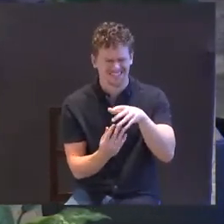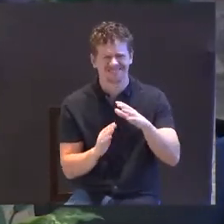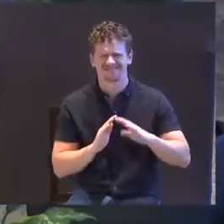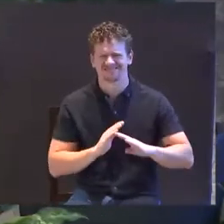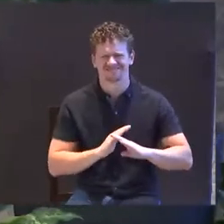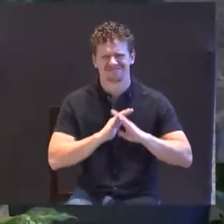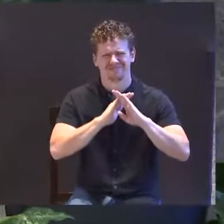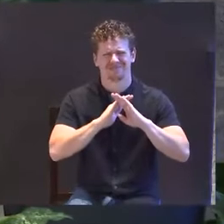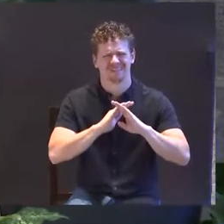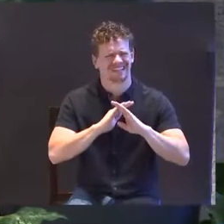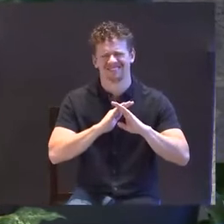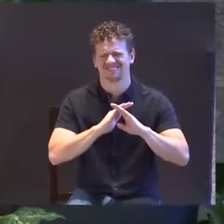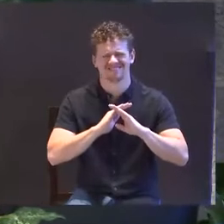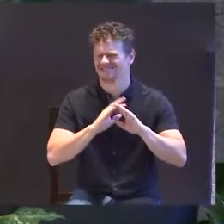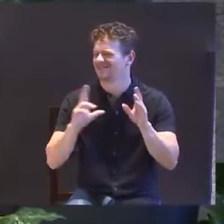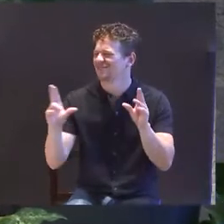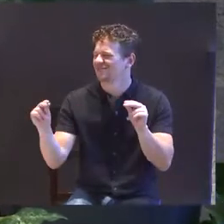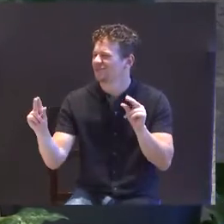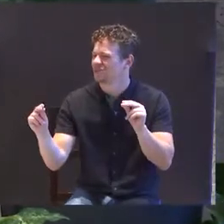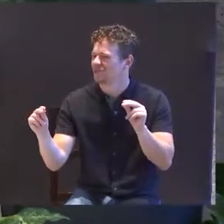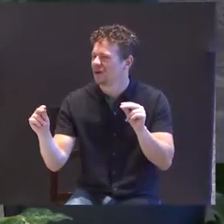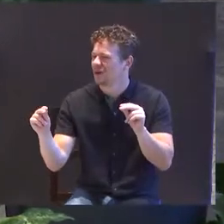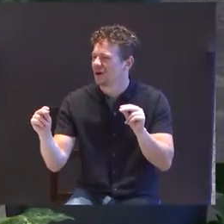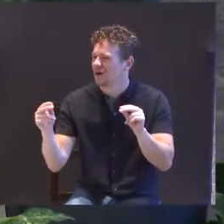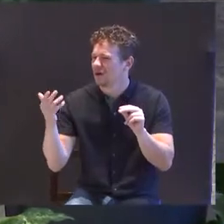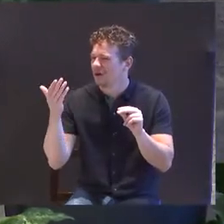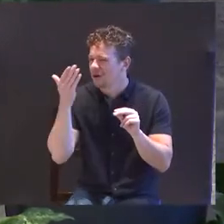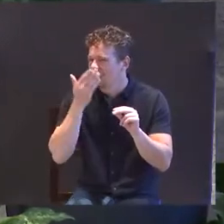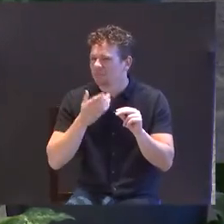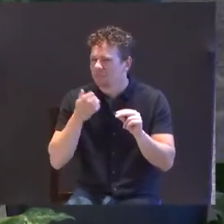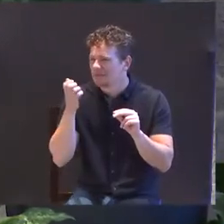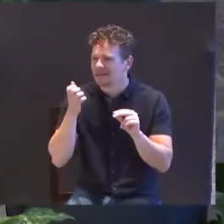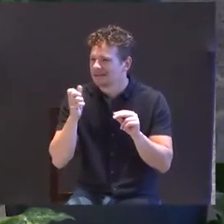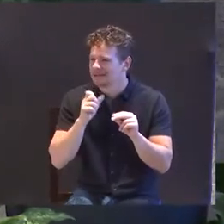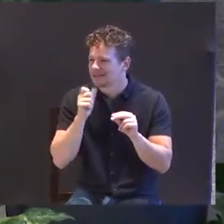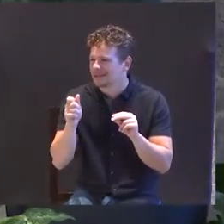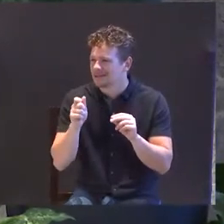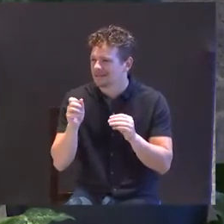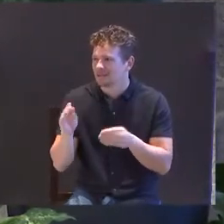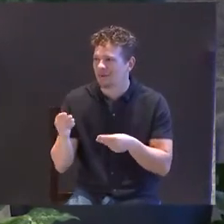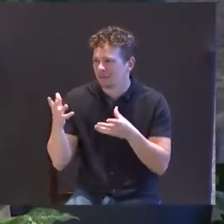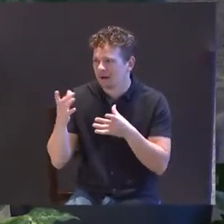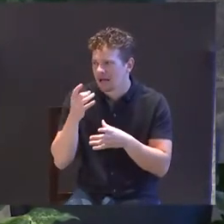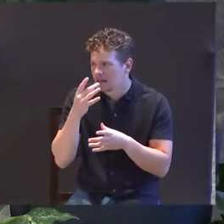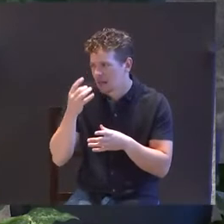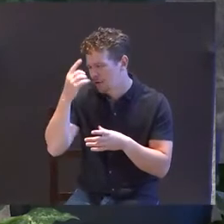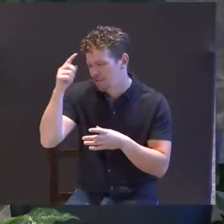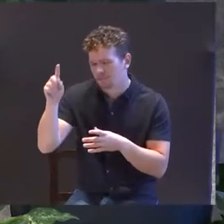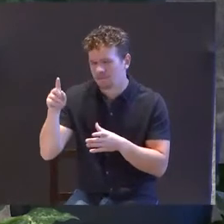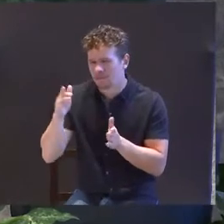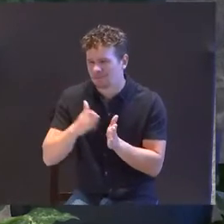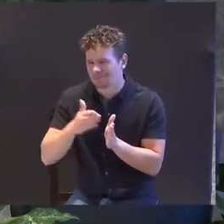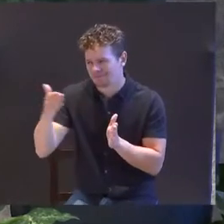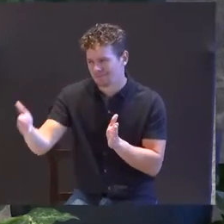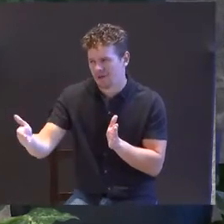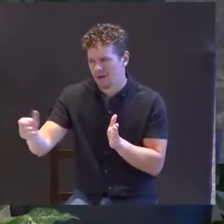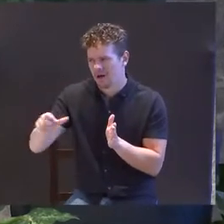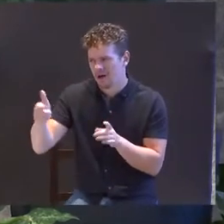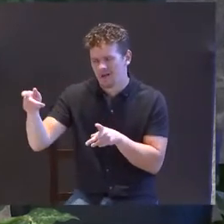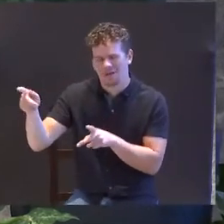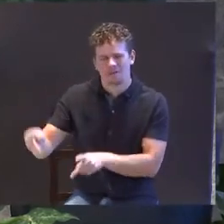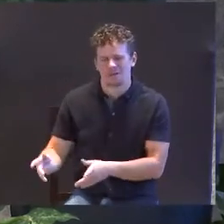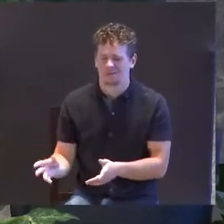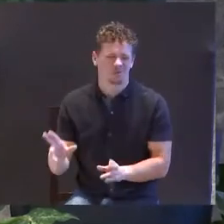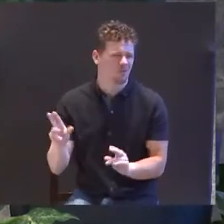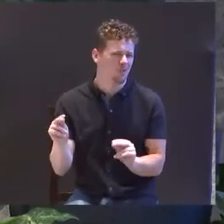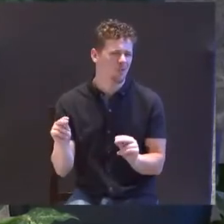basket so it would not necessarily spread out to their neighbors. And he goes ahead and he tells us that we are